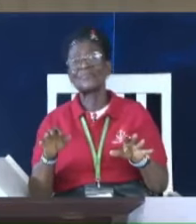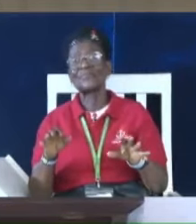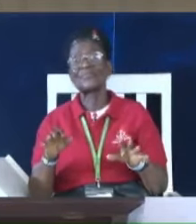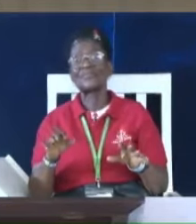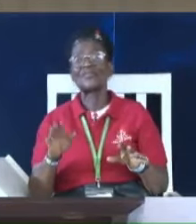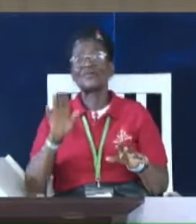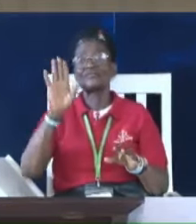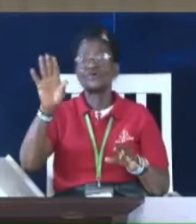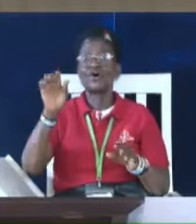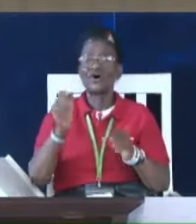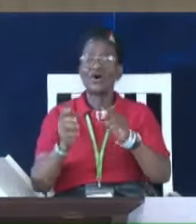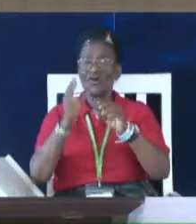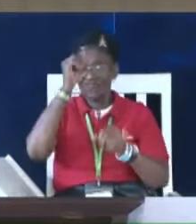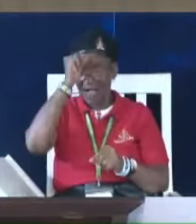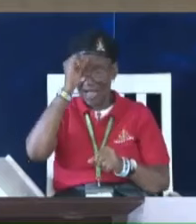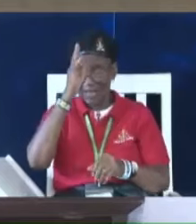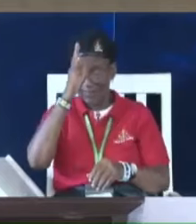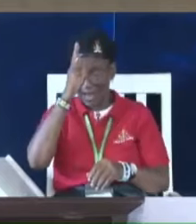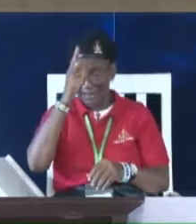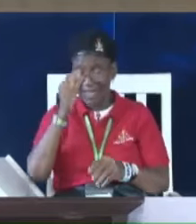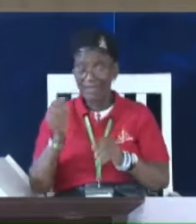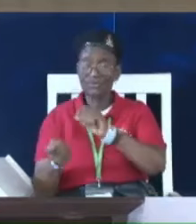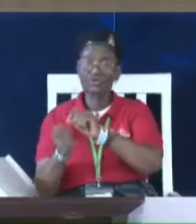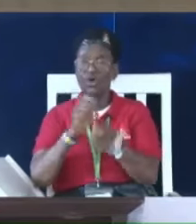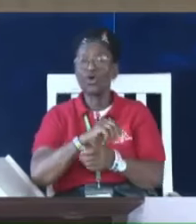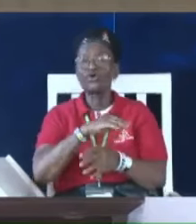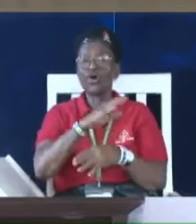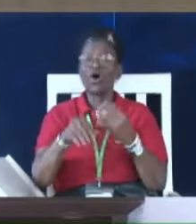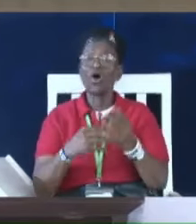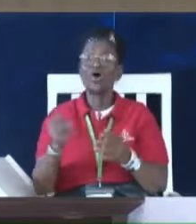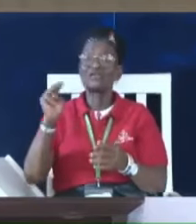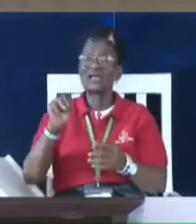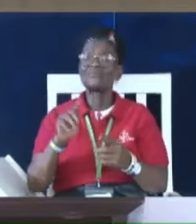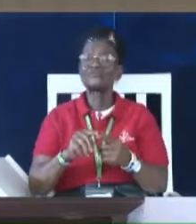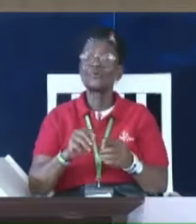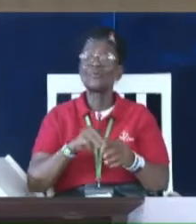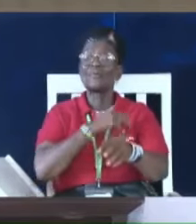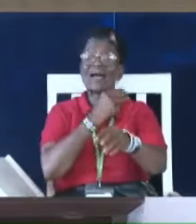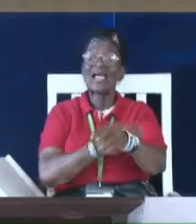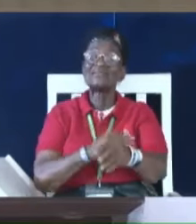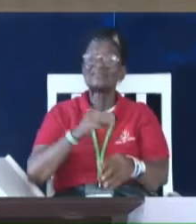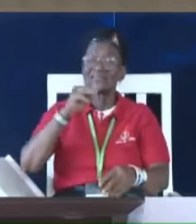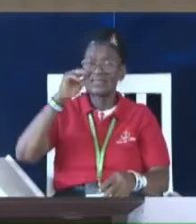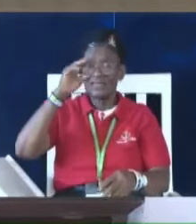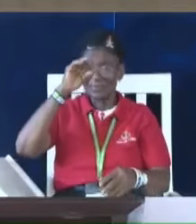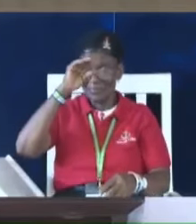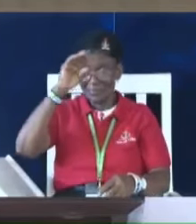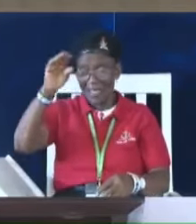Your father turned all of them to mighty men. Mighty men.